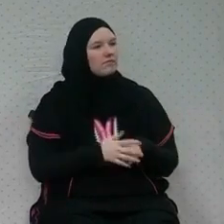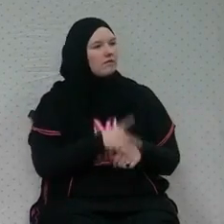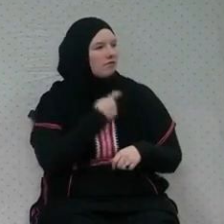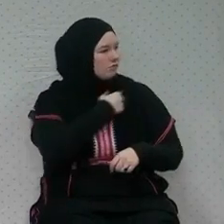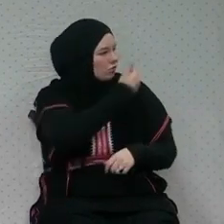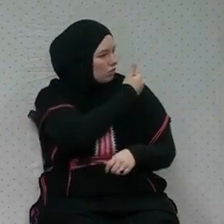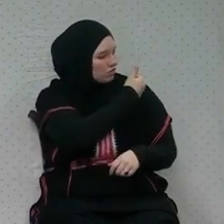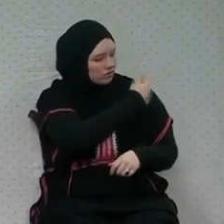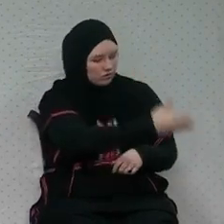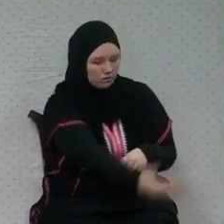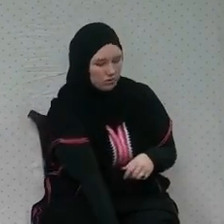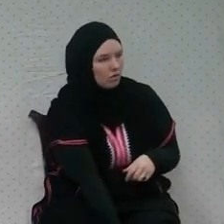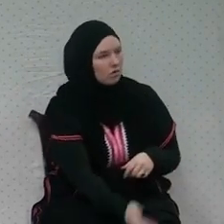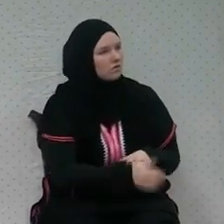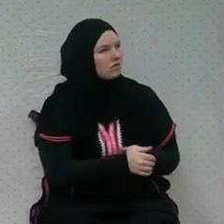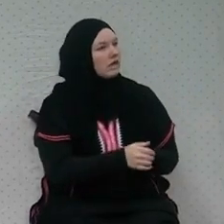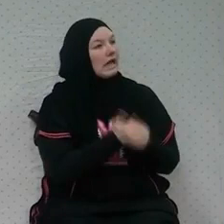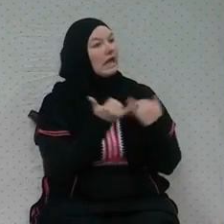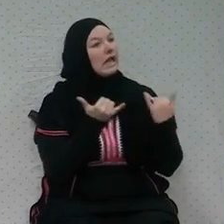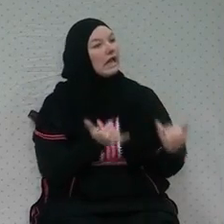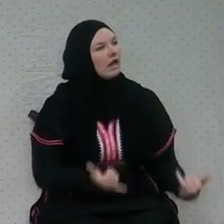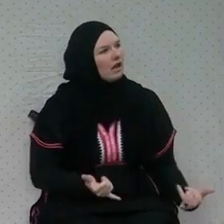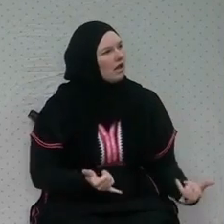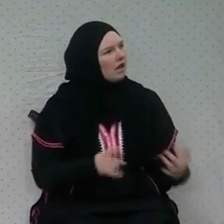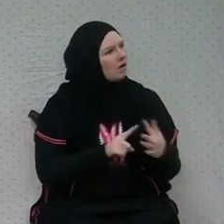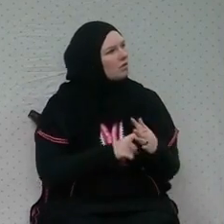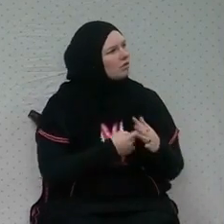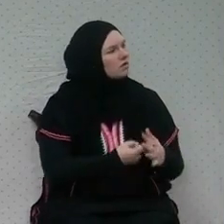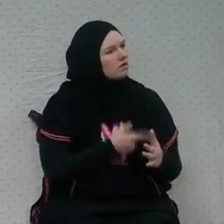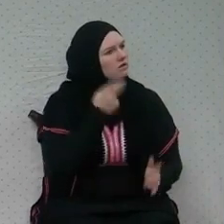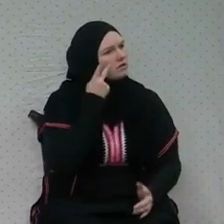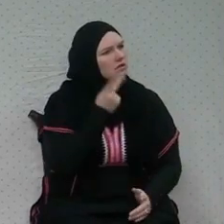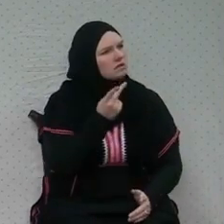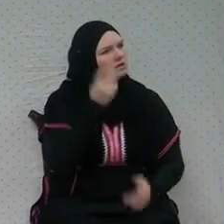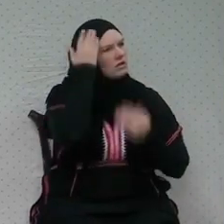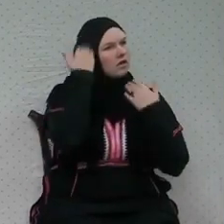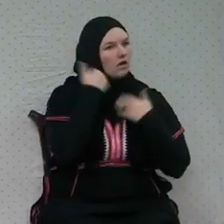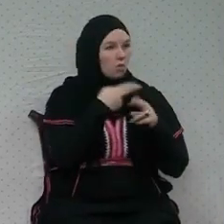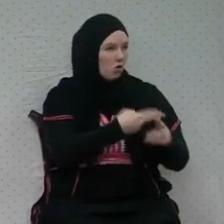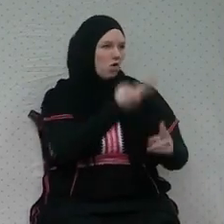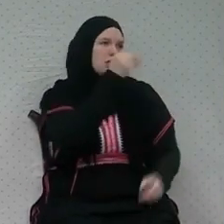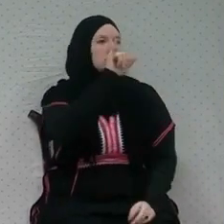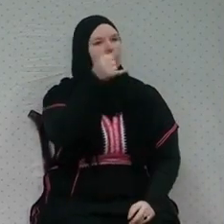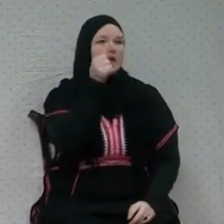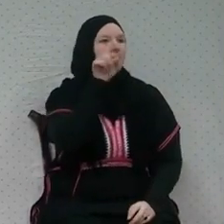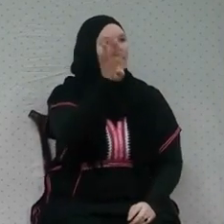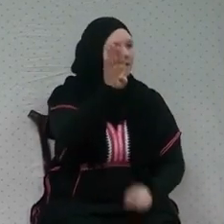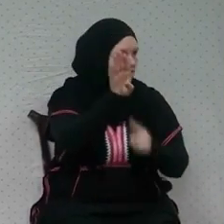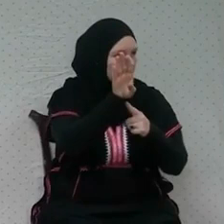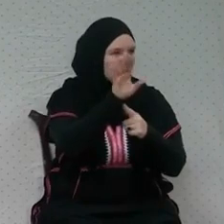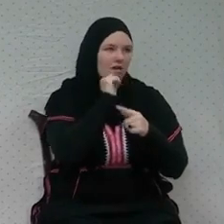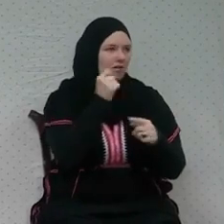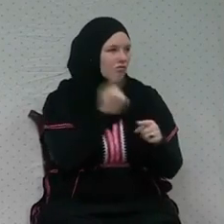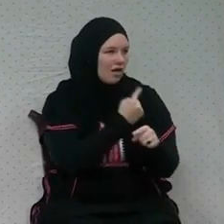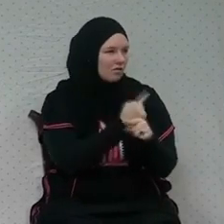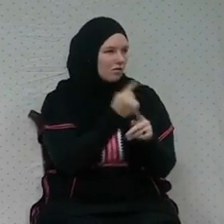to toe. No, now we started to see that hijab, what is called hijab, which is not the right term